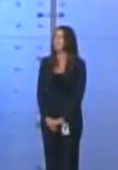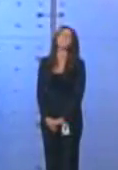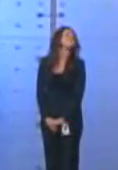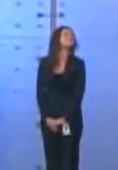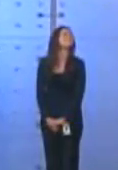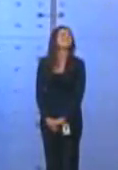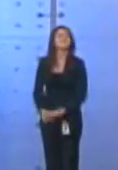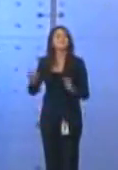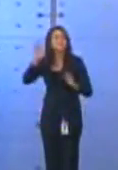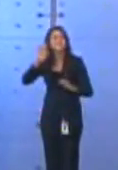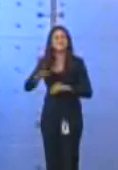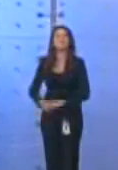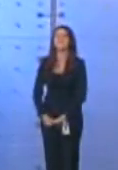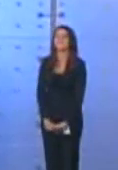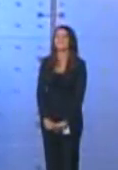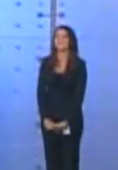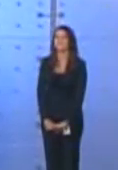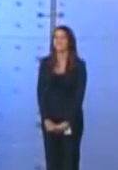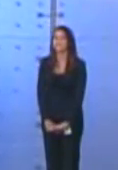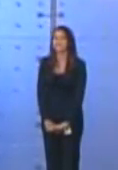Let's hear it, sisters.